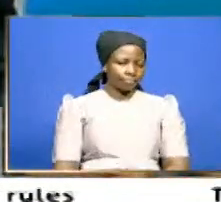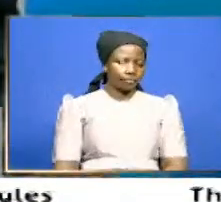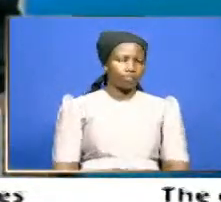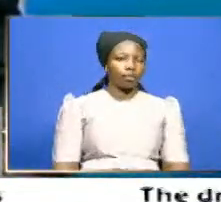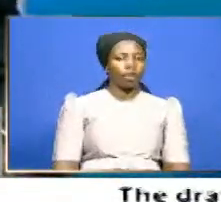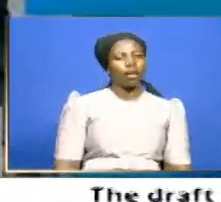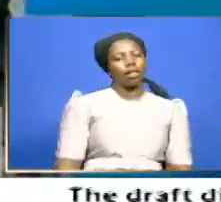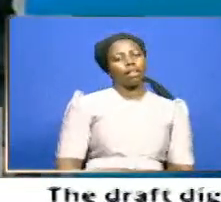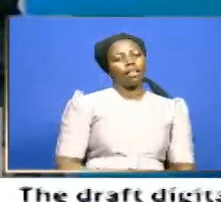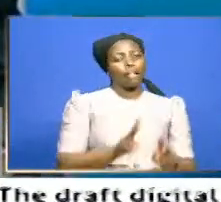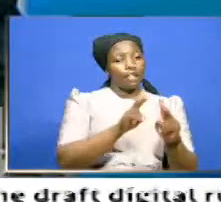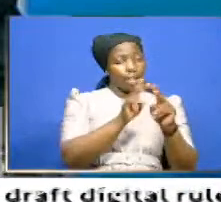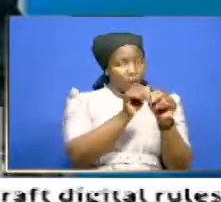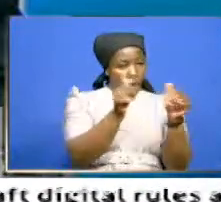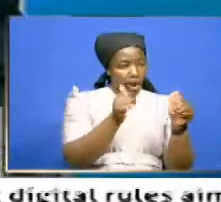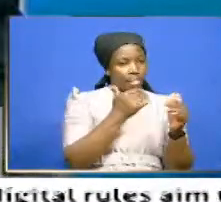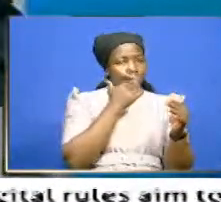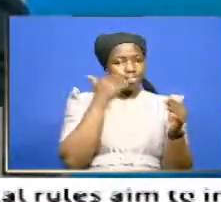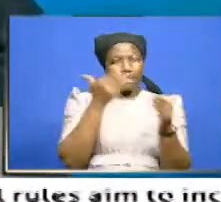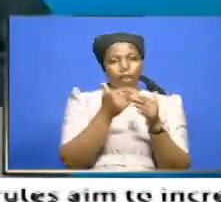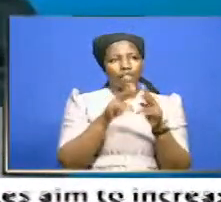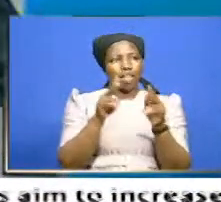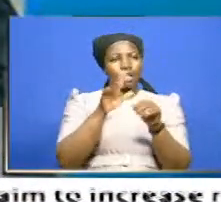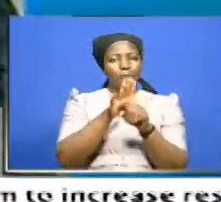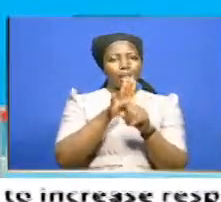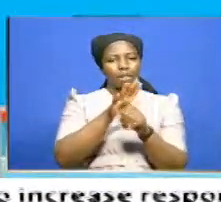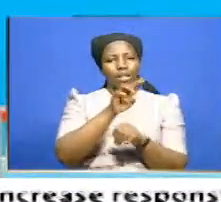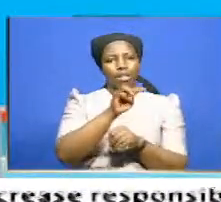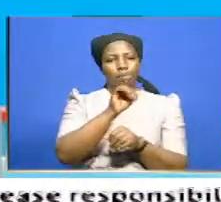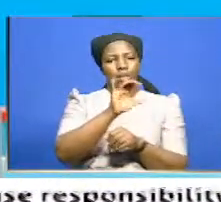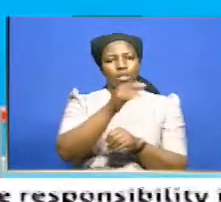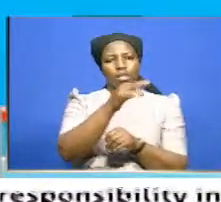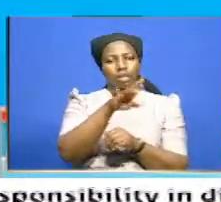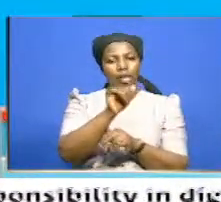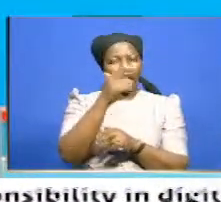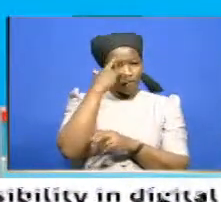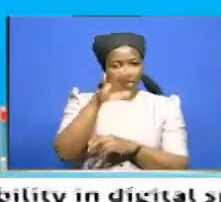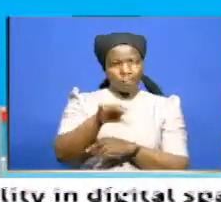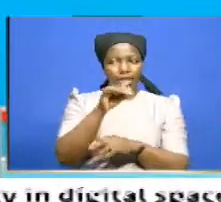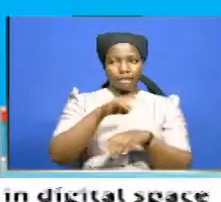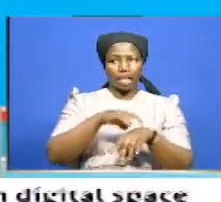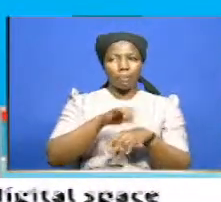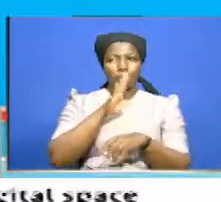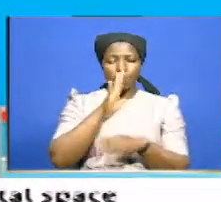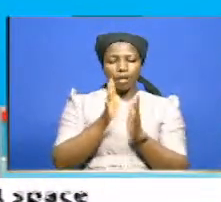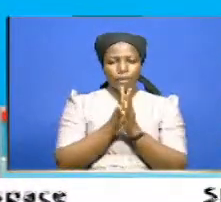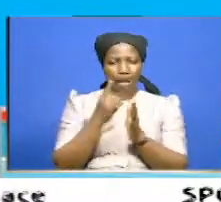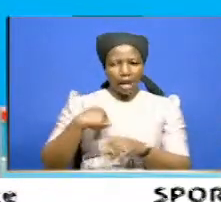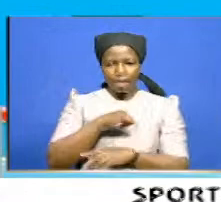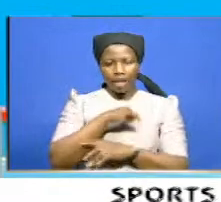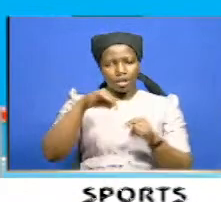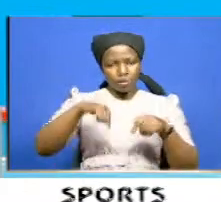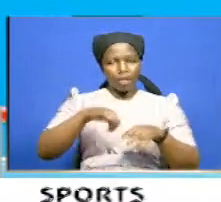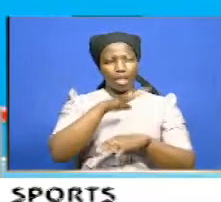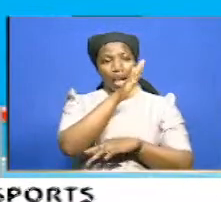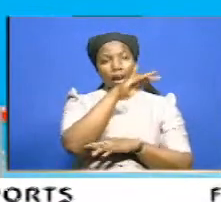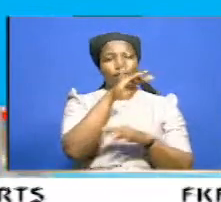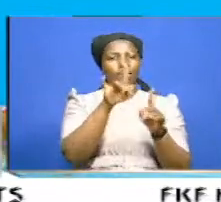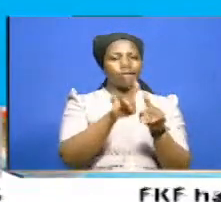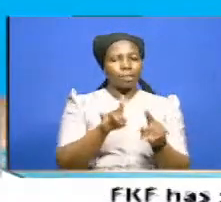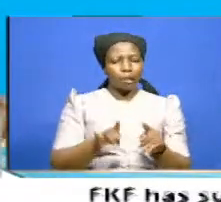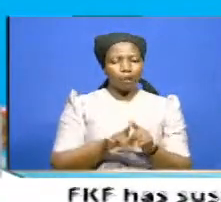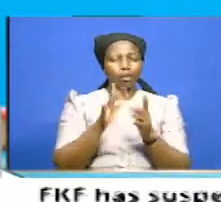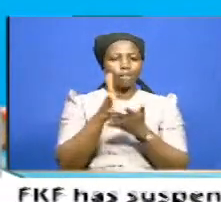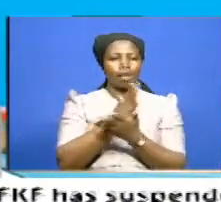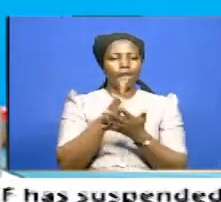well. Thank you very much indeed, Macharia, for finding time to be with us this afternoon now. And of course for sharing